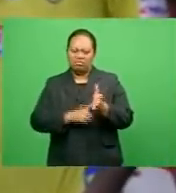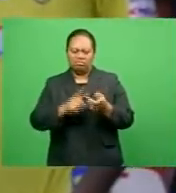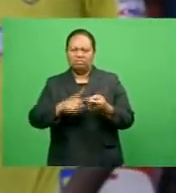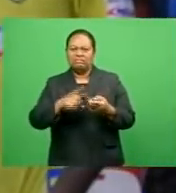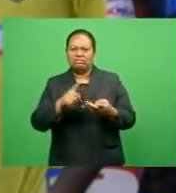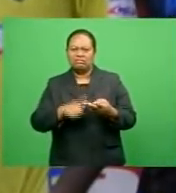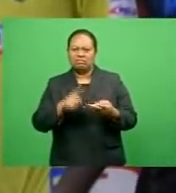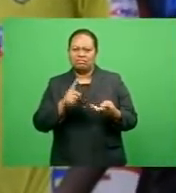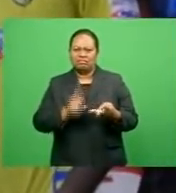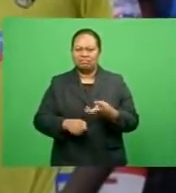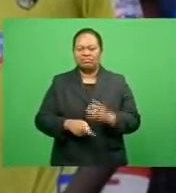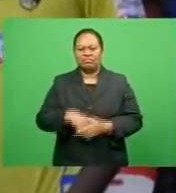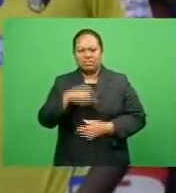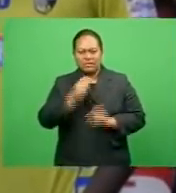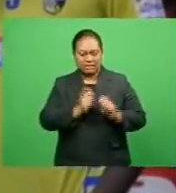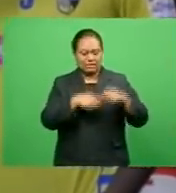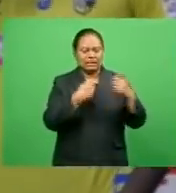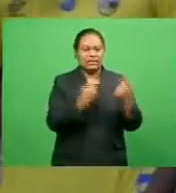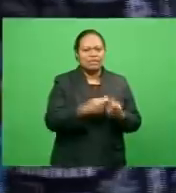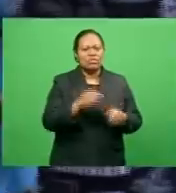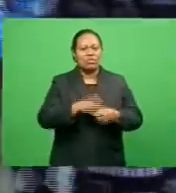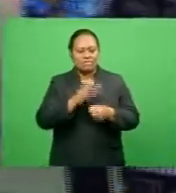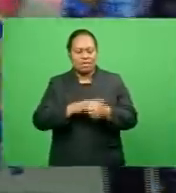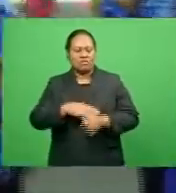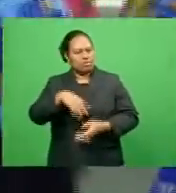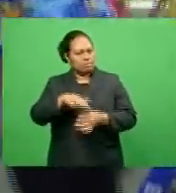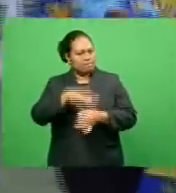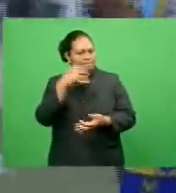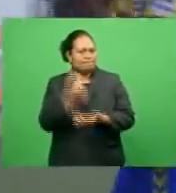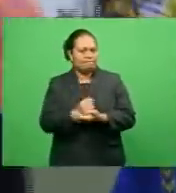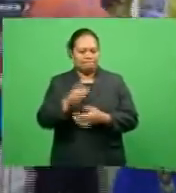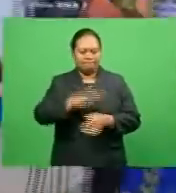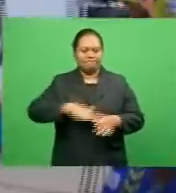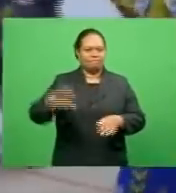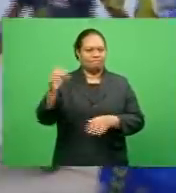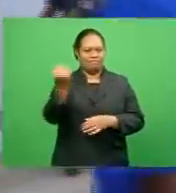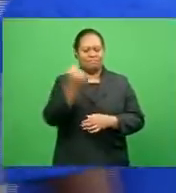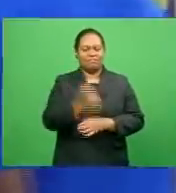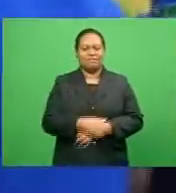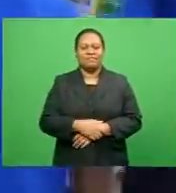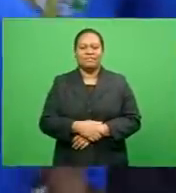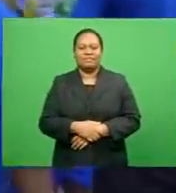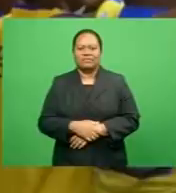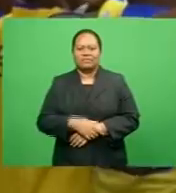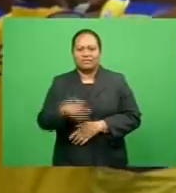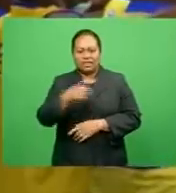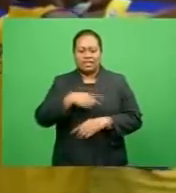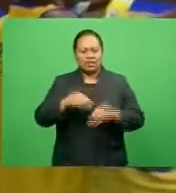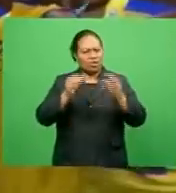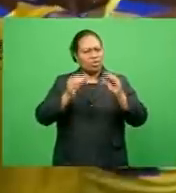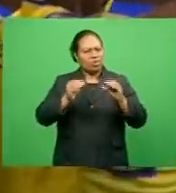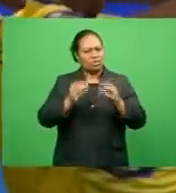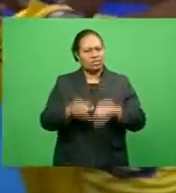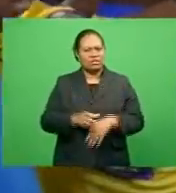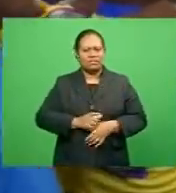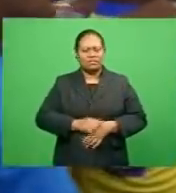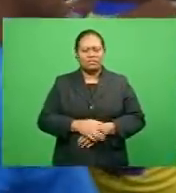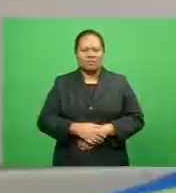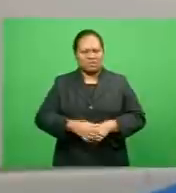and Jared Voy netting the goals to confirm a spot in the final. Coach Johnny Williams says their character was